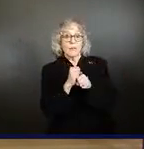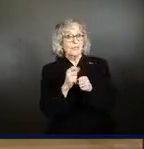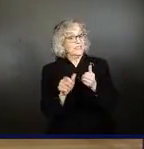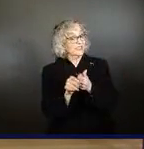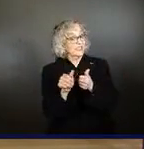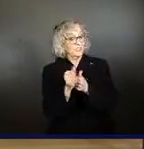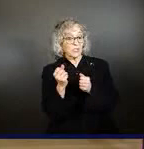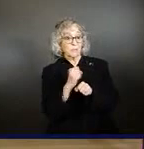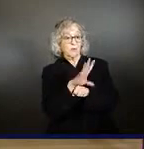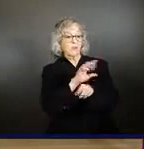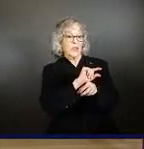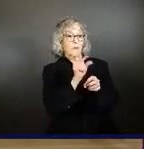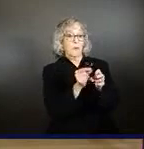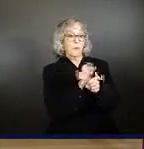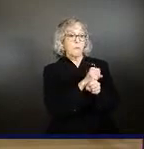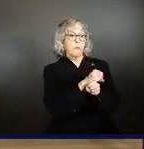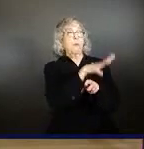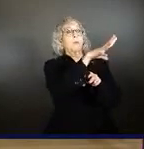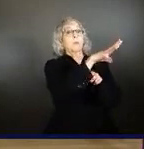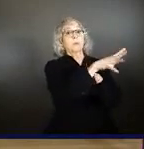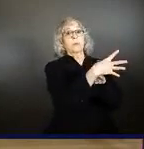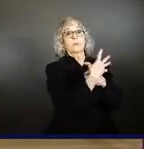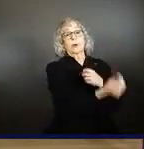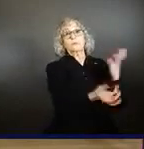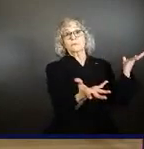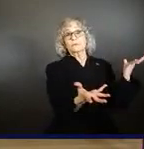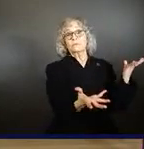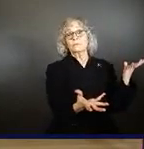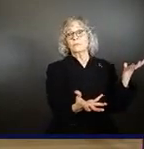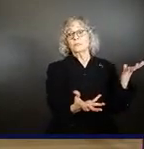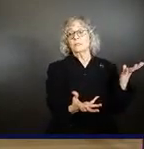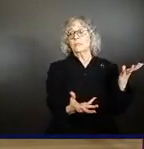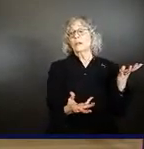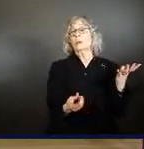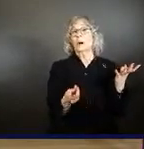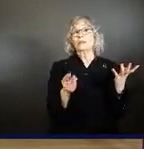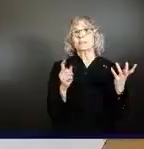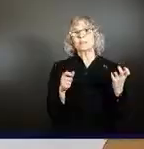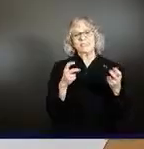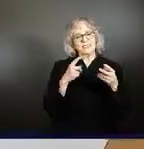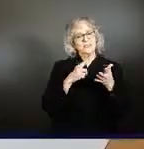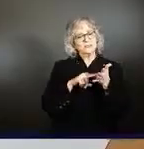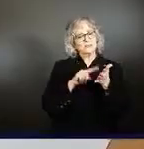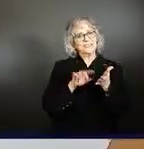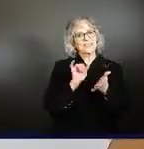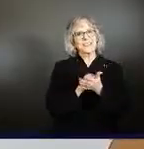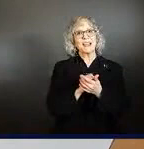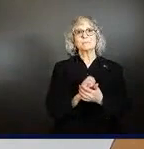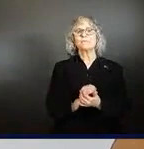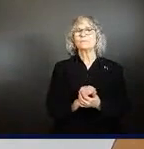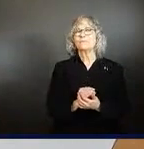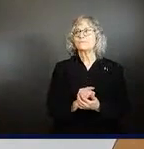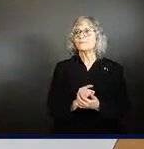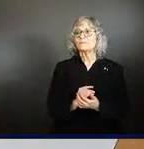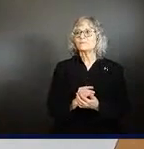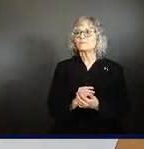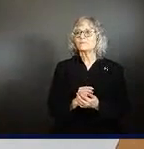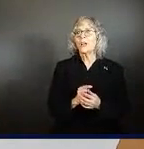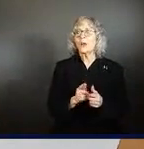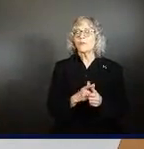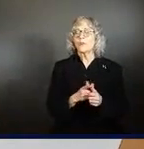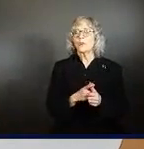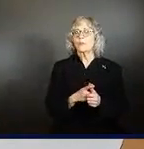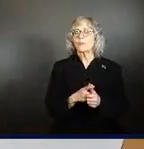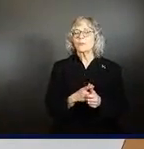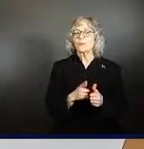the next habitable planet close by, please don't. Wait for us to investigate that first. But we want to figure out first if they have